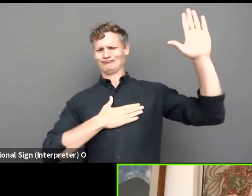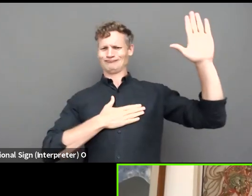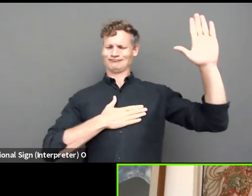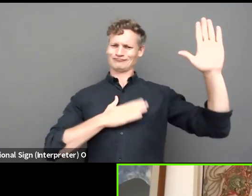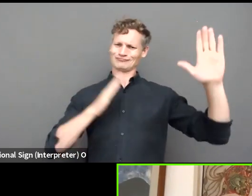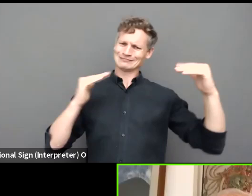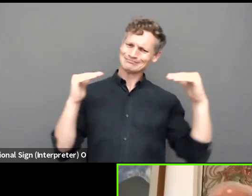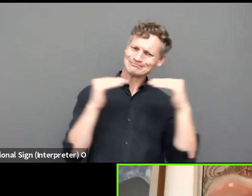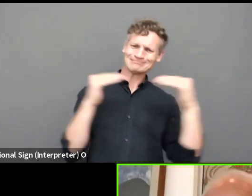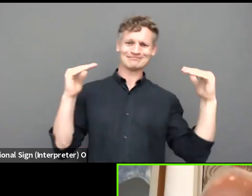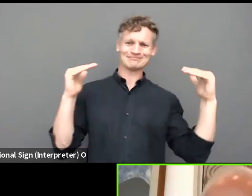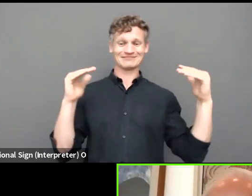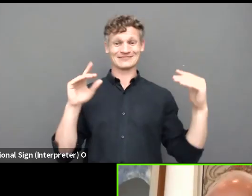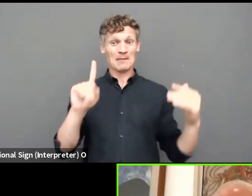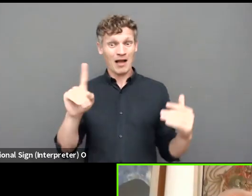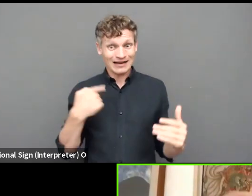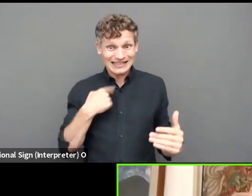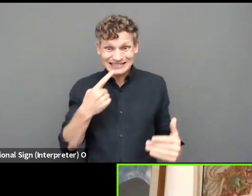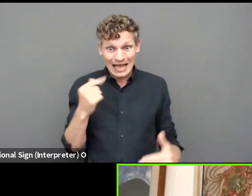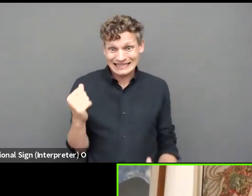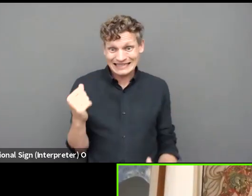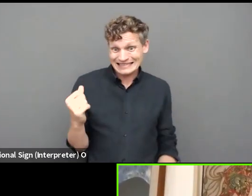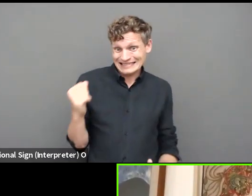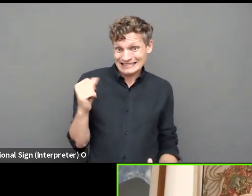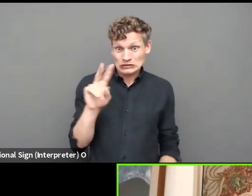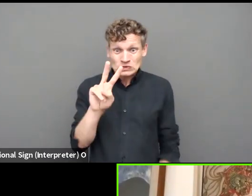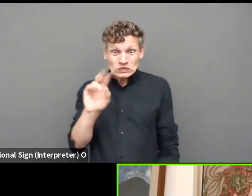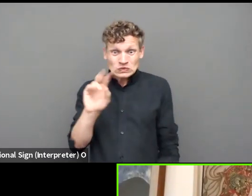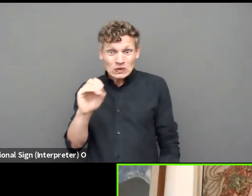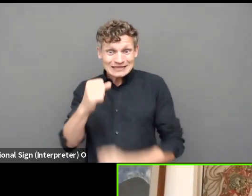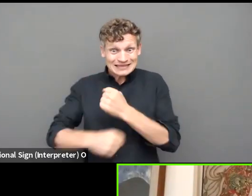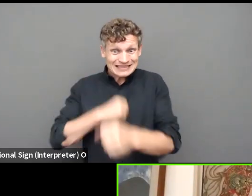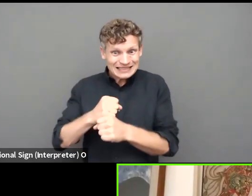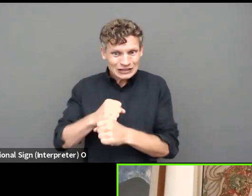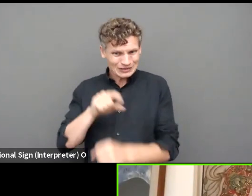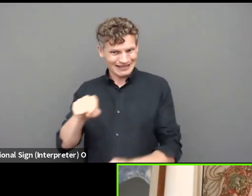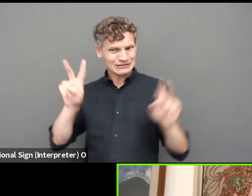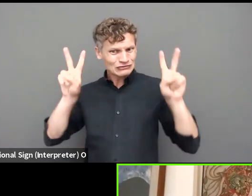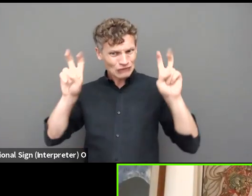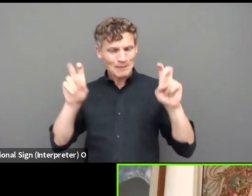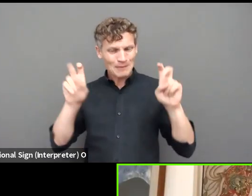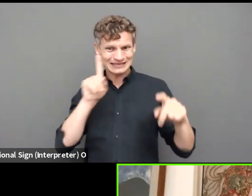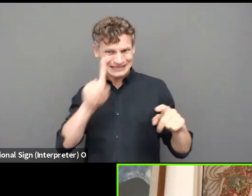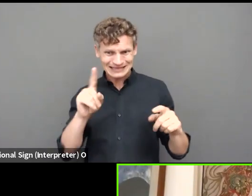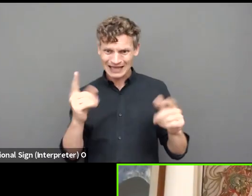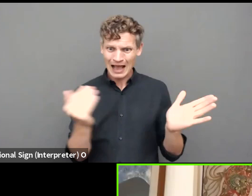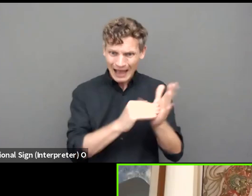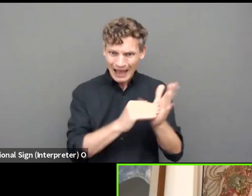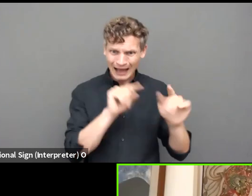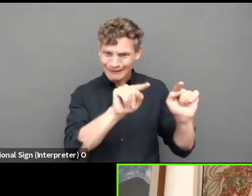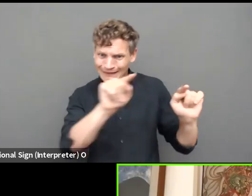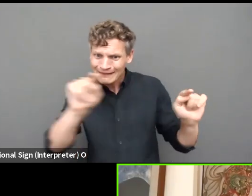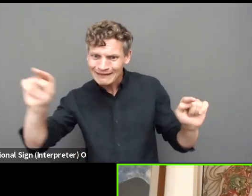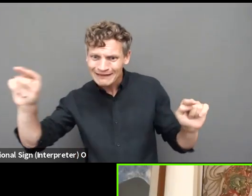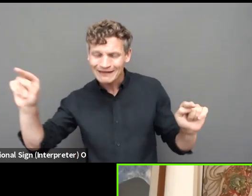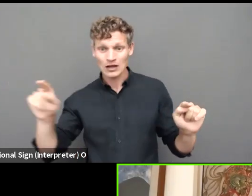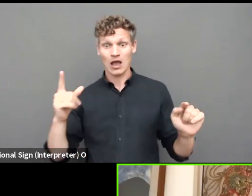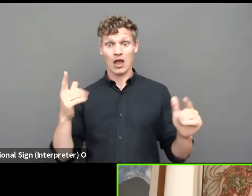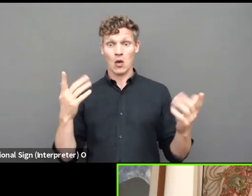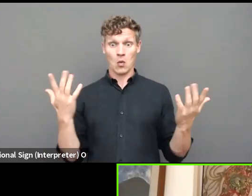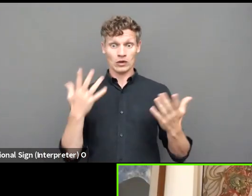issue has been very much in our agendas, we've only seen a reduction of 5 percentage points in the gap.